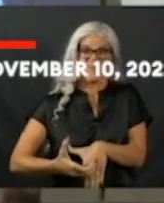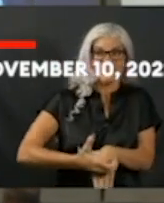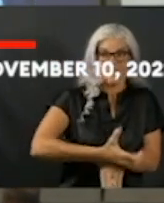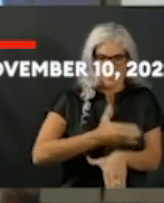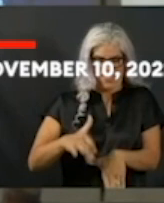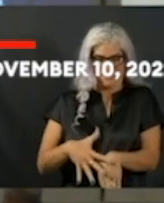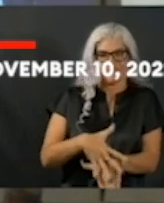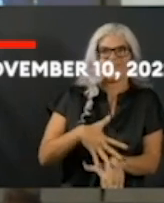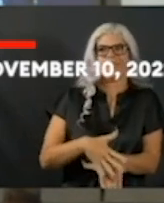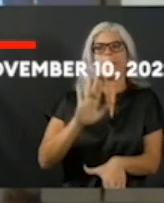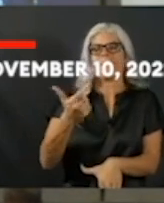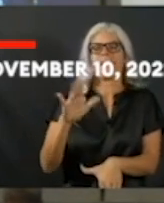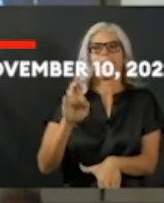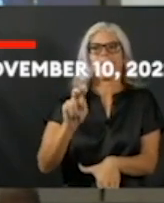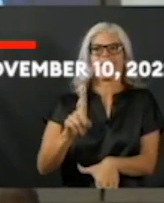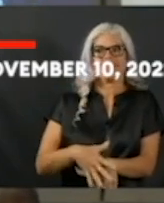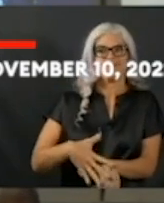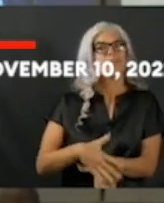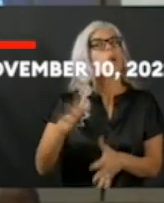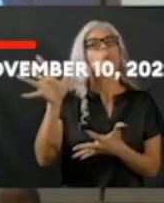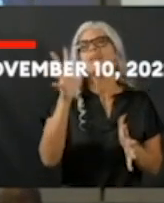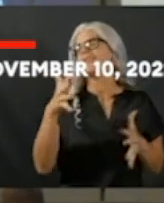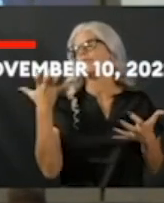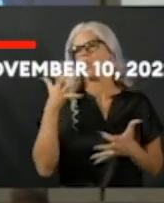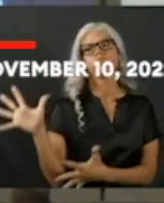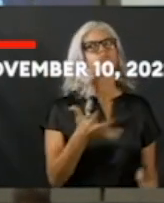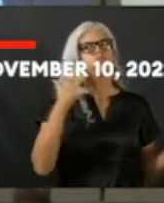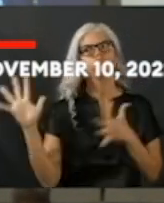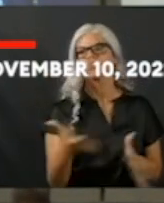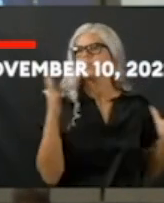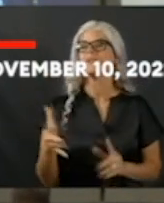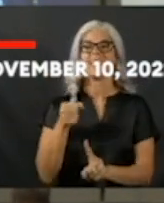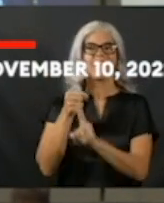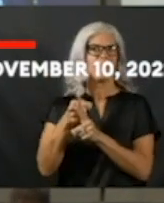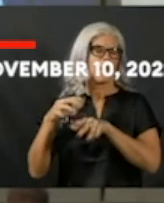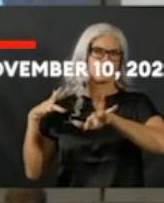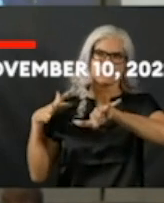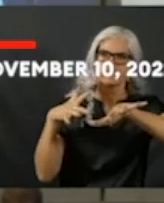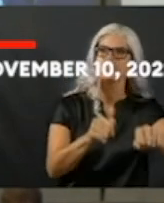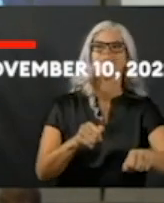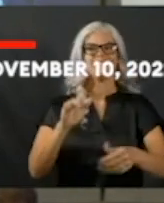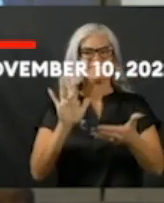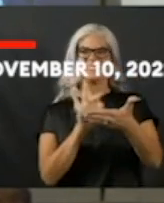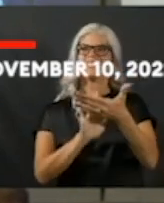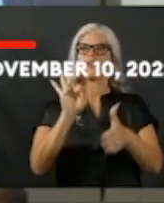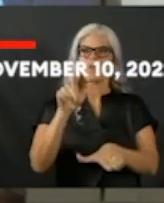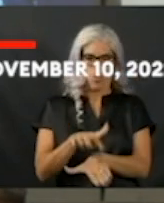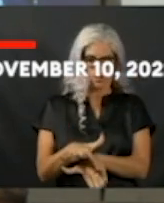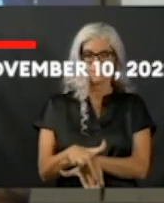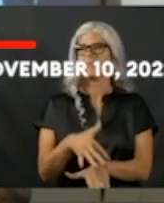wind from the storm is still very large, and the impact stretched far beyond the center track, with much of the state already